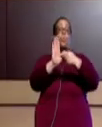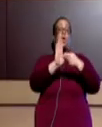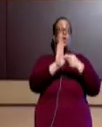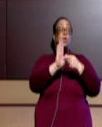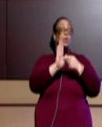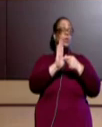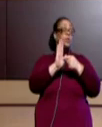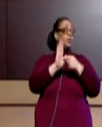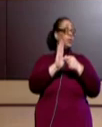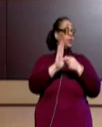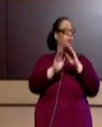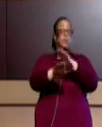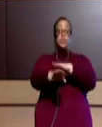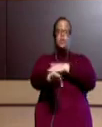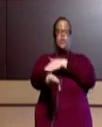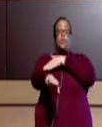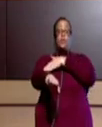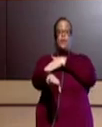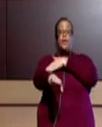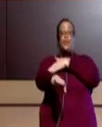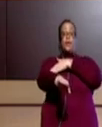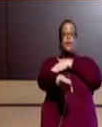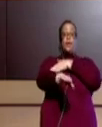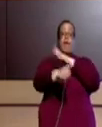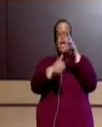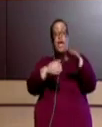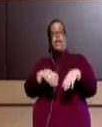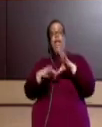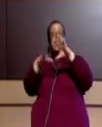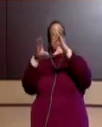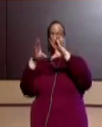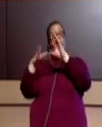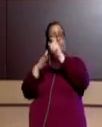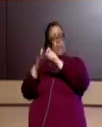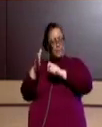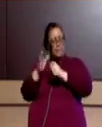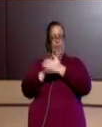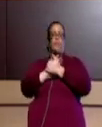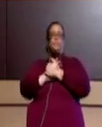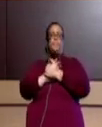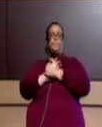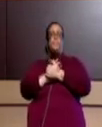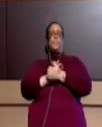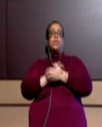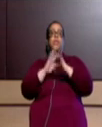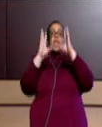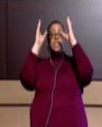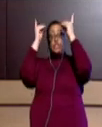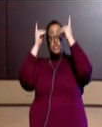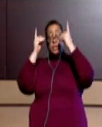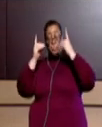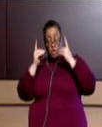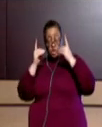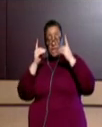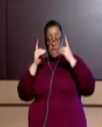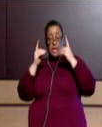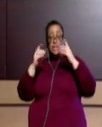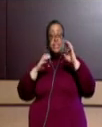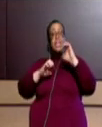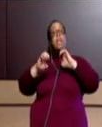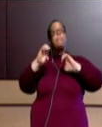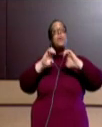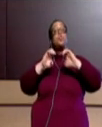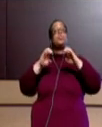down. God, I gotta take this in. Depression is emotional exhaustion. So